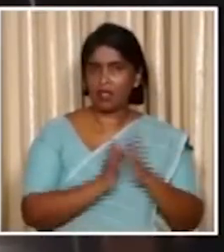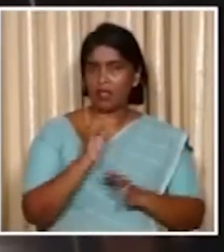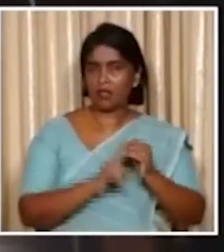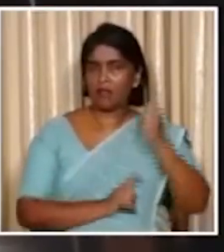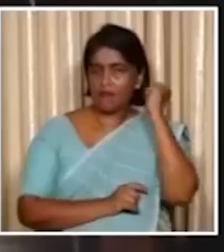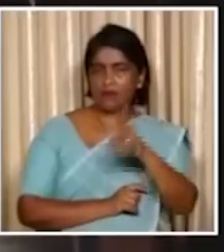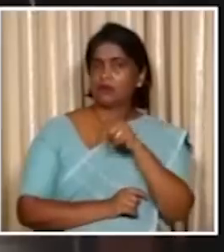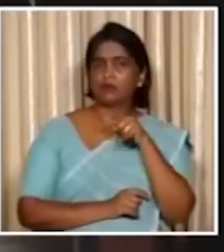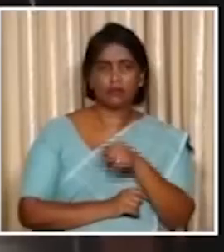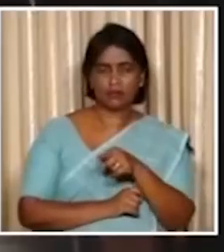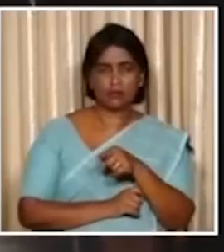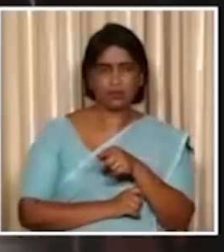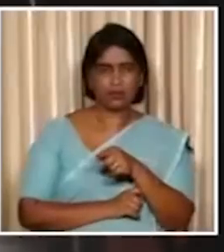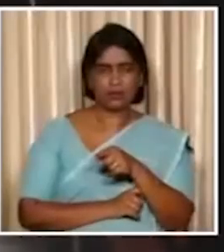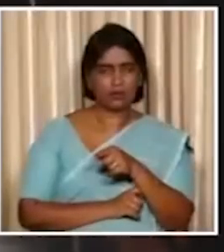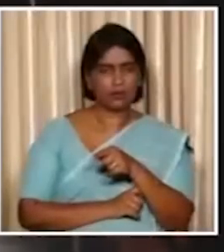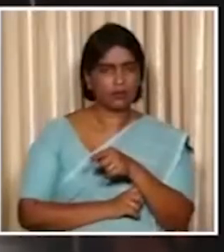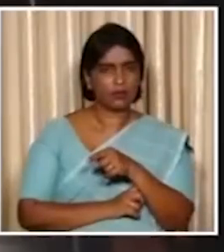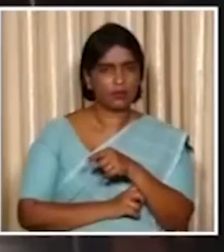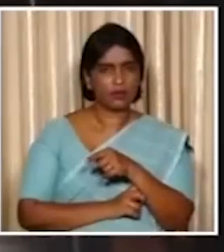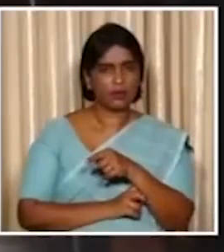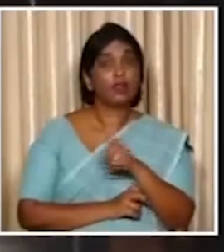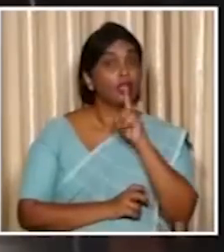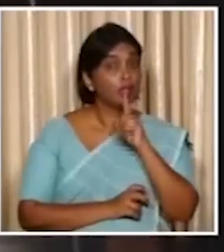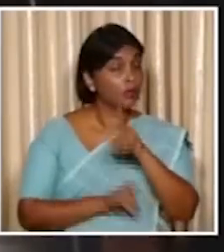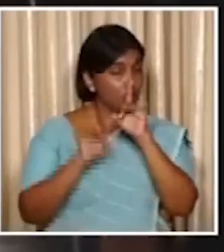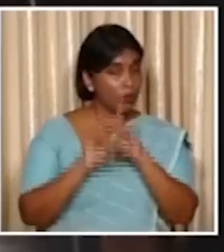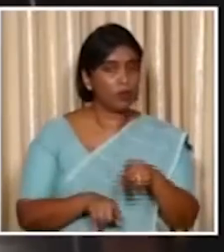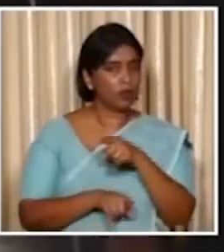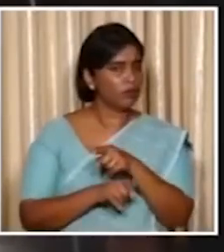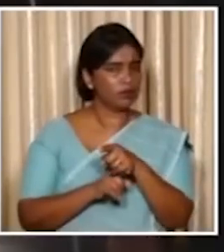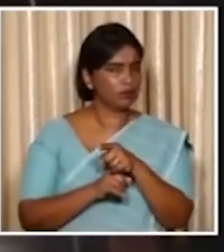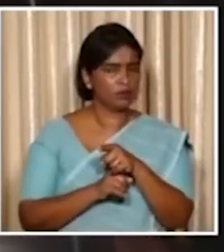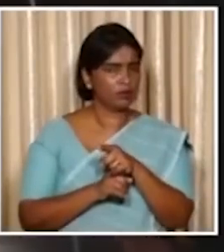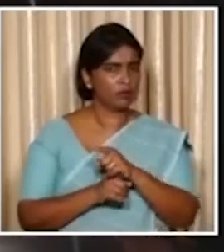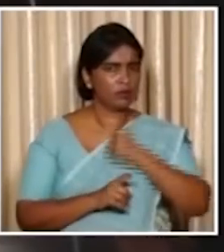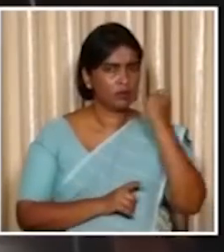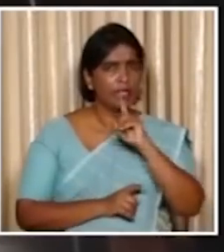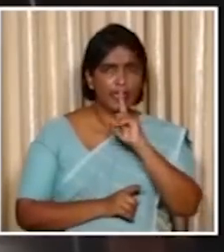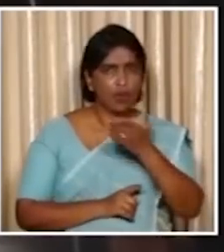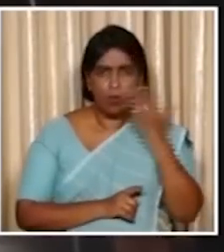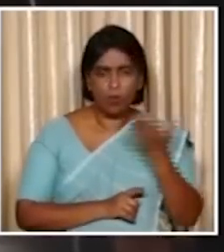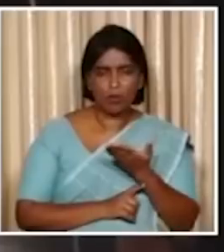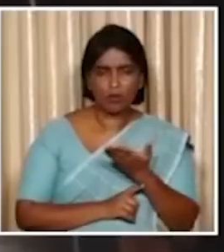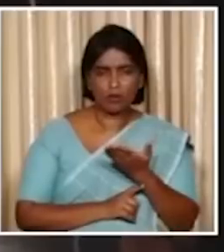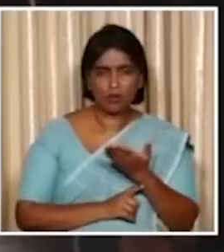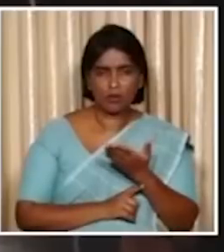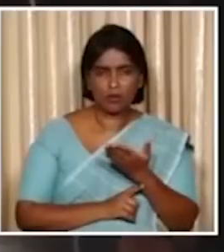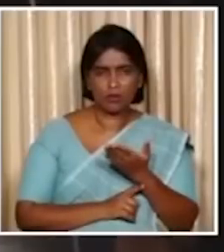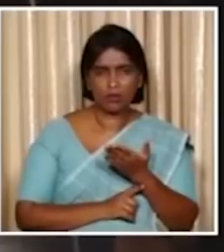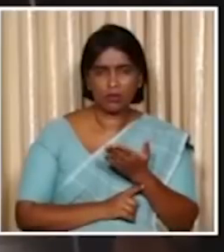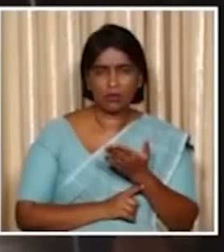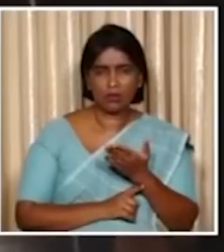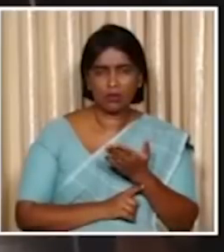Immediately this government's racist face was just being shown by when